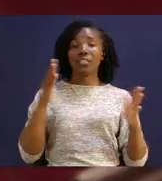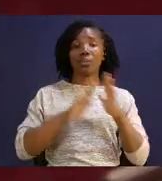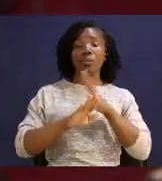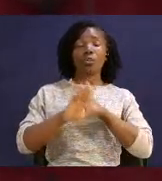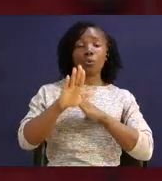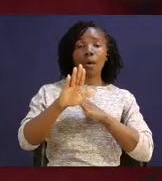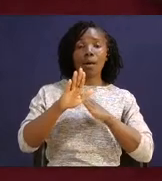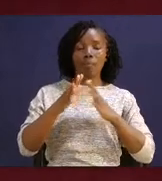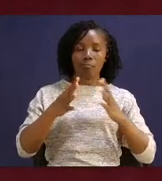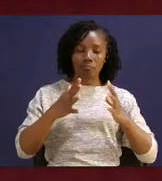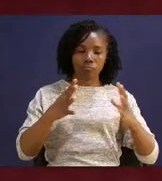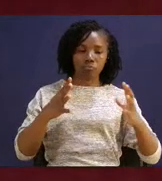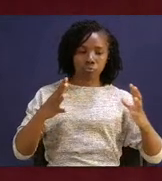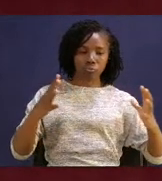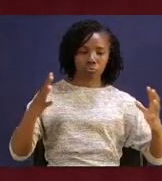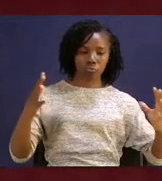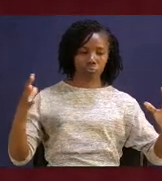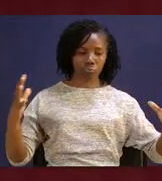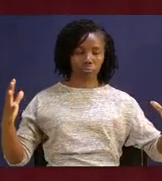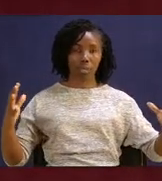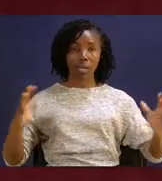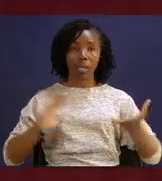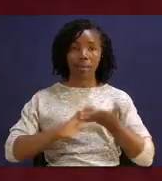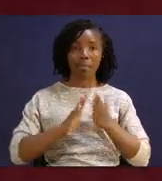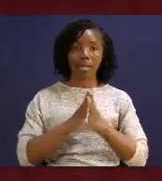your container. Enlarge it, enlarge it, enlarge it.